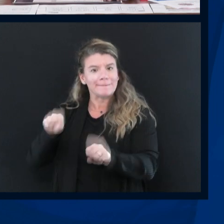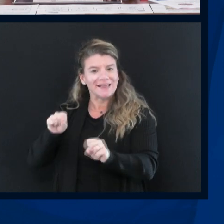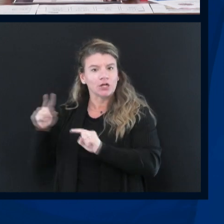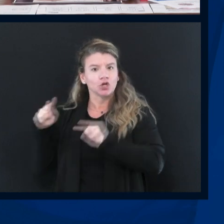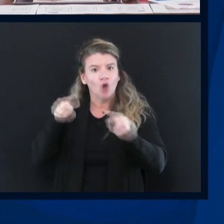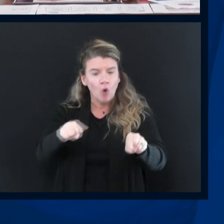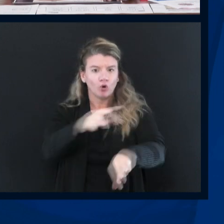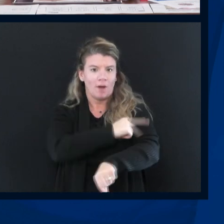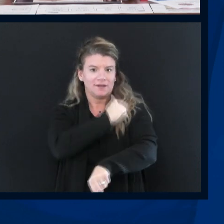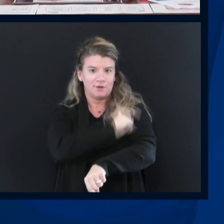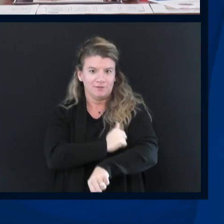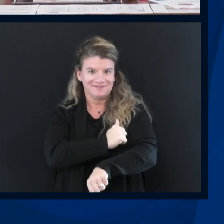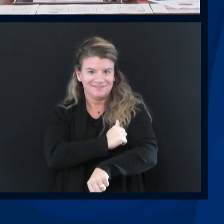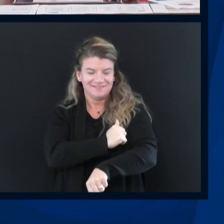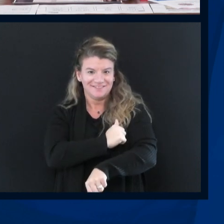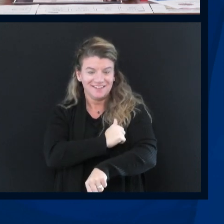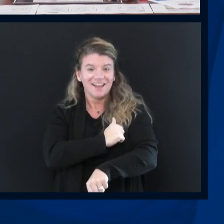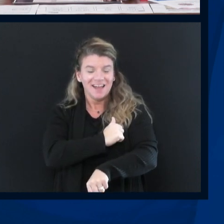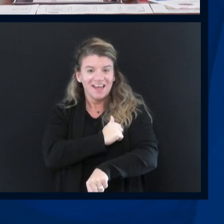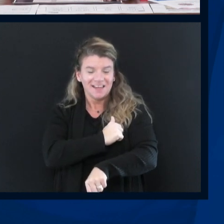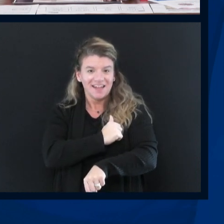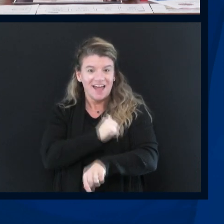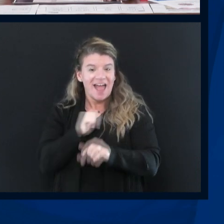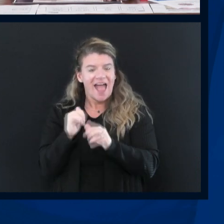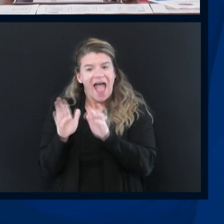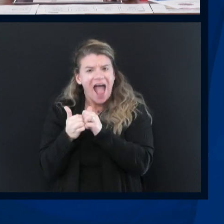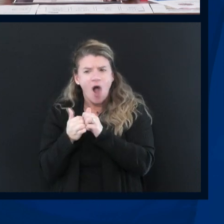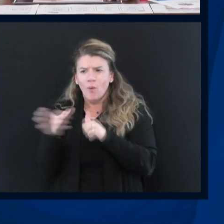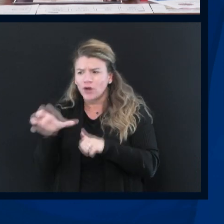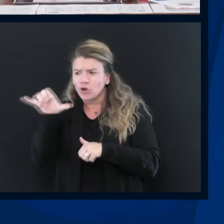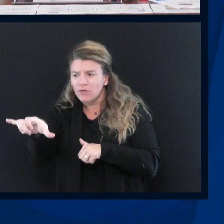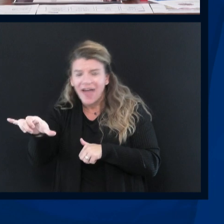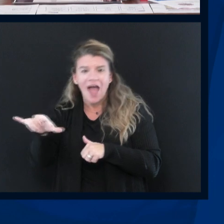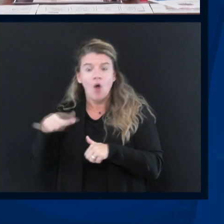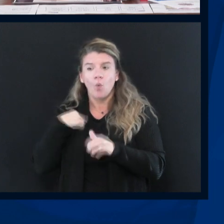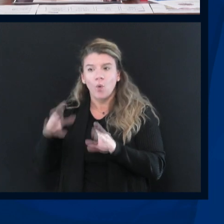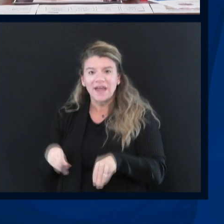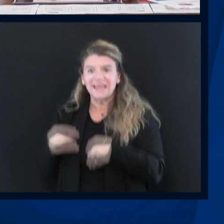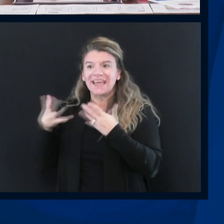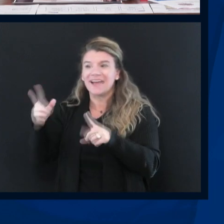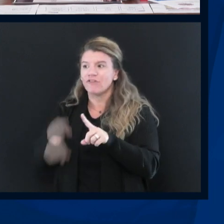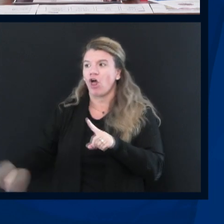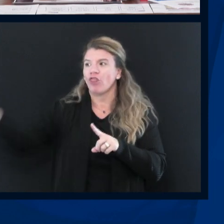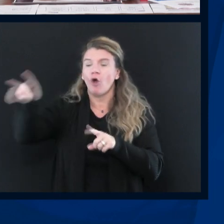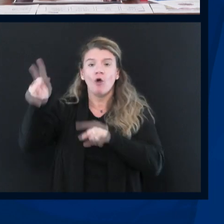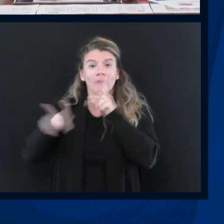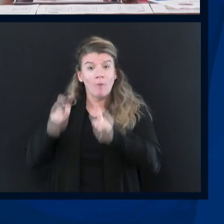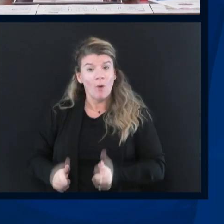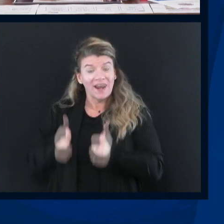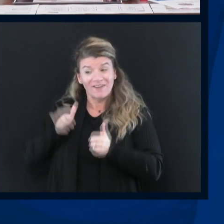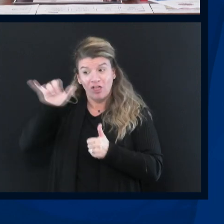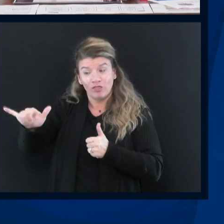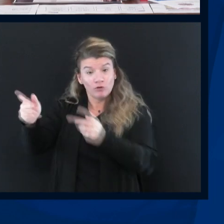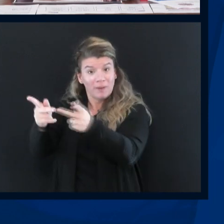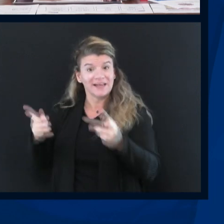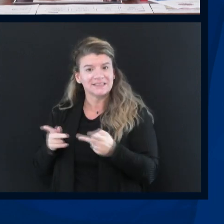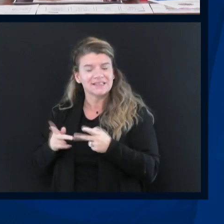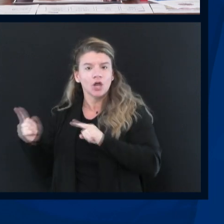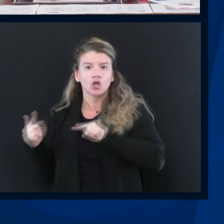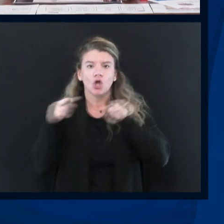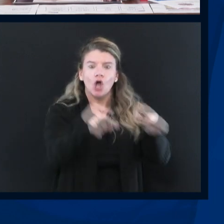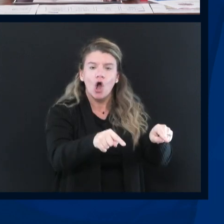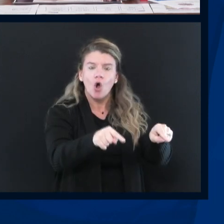medical facilities and give our residents the ability to be able to get there